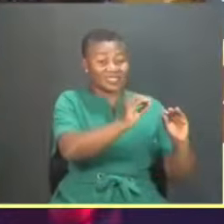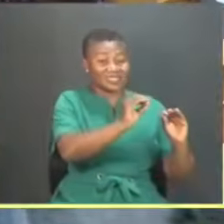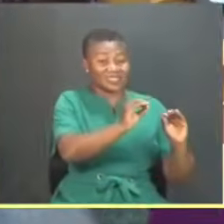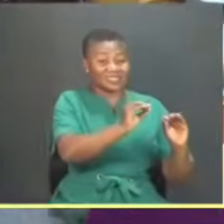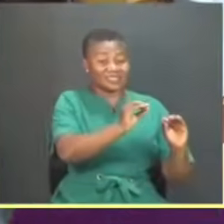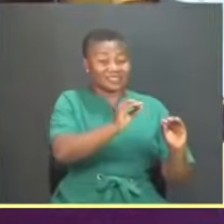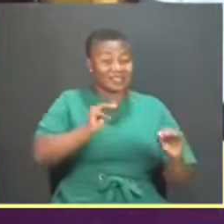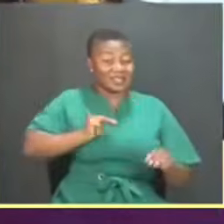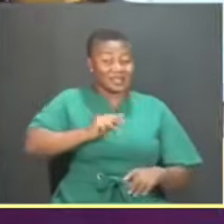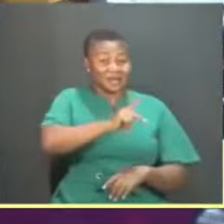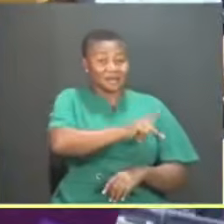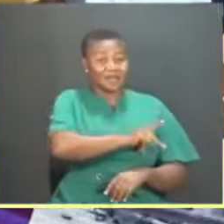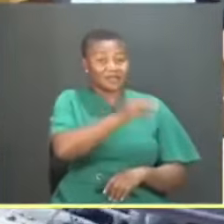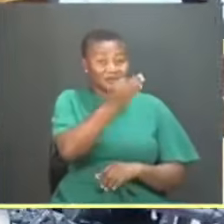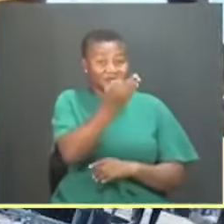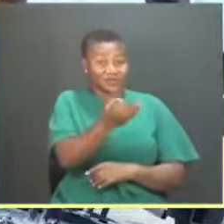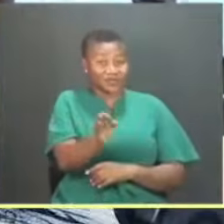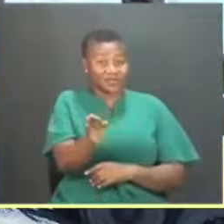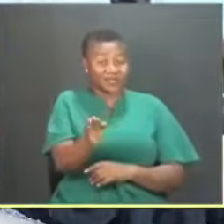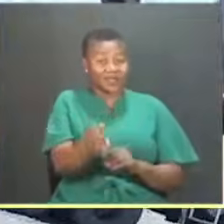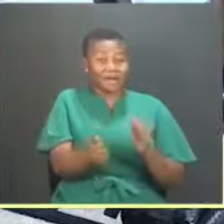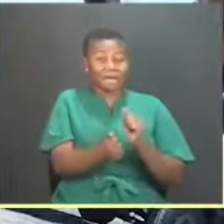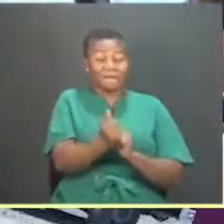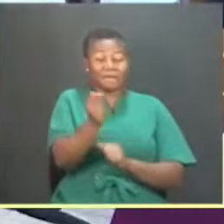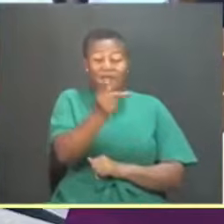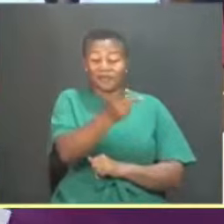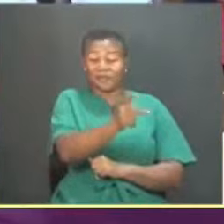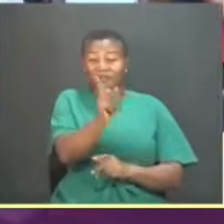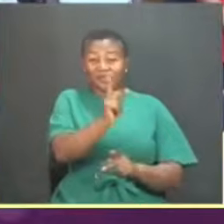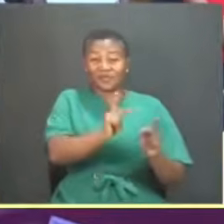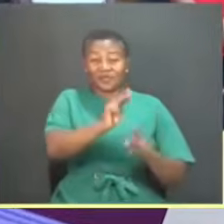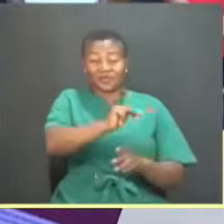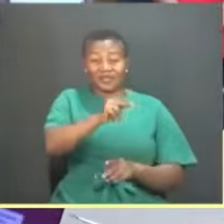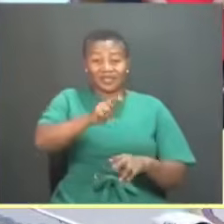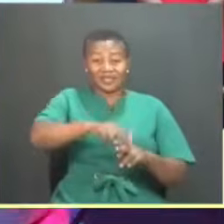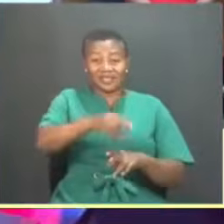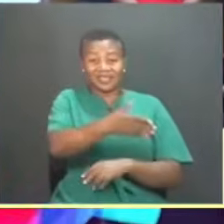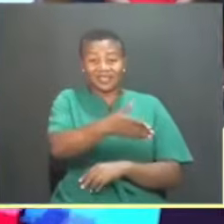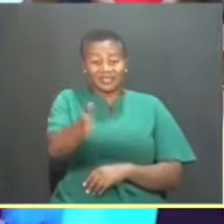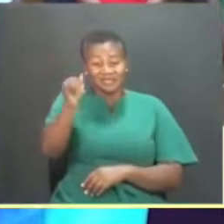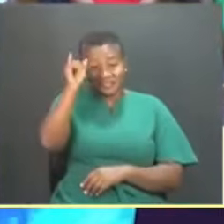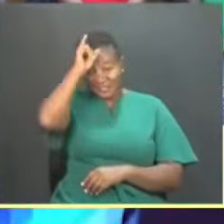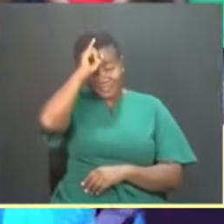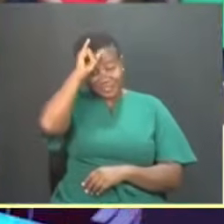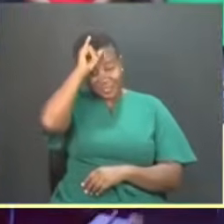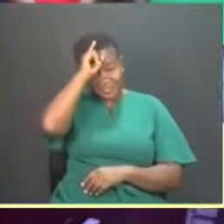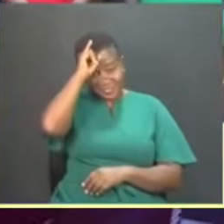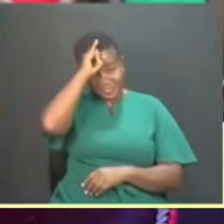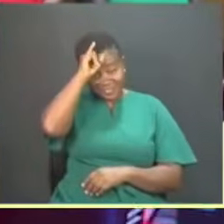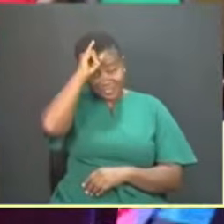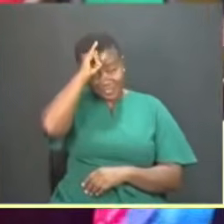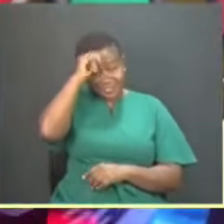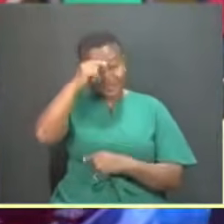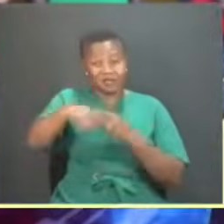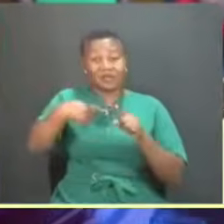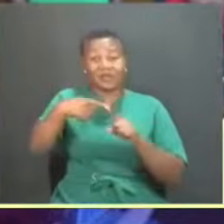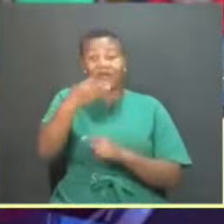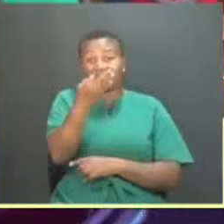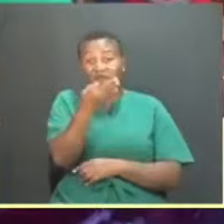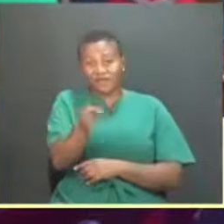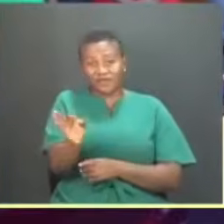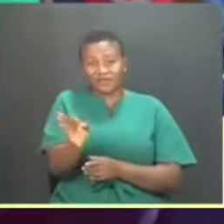French. Many of them here are completely illiterate when it comes to French.